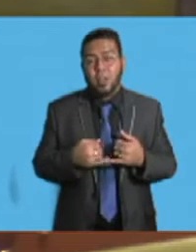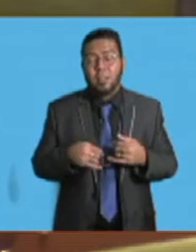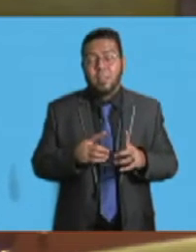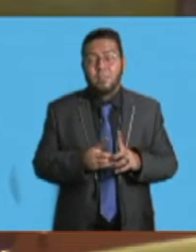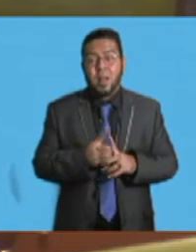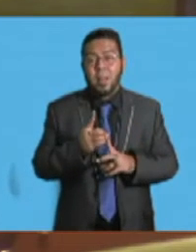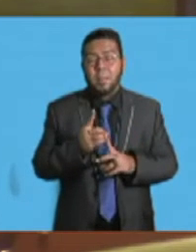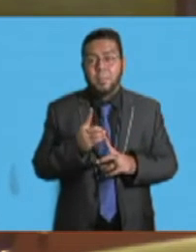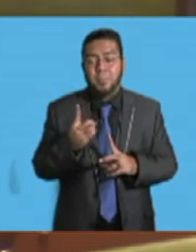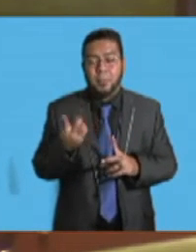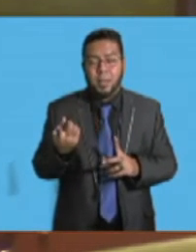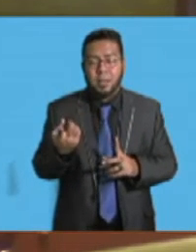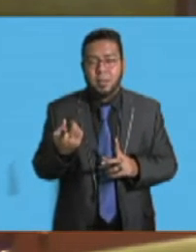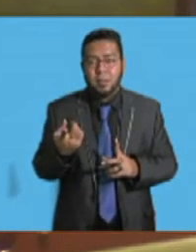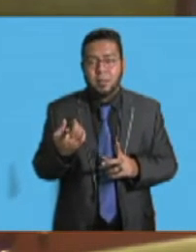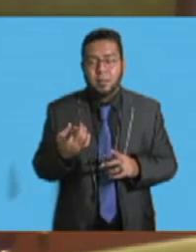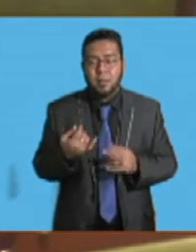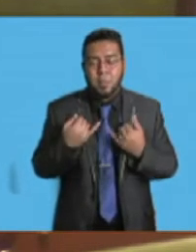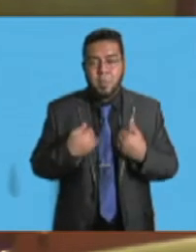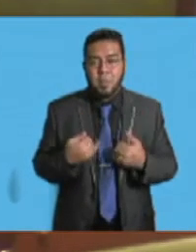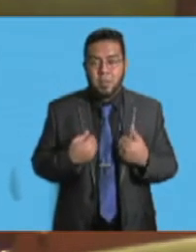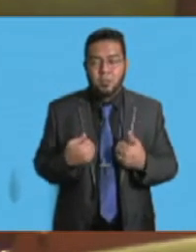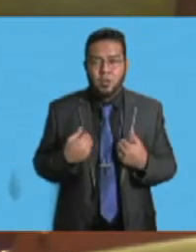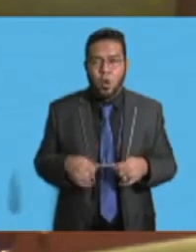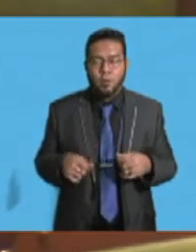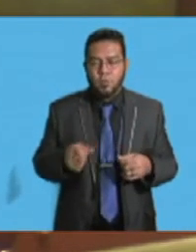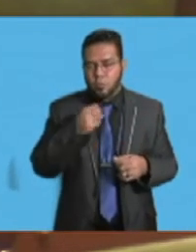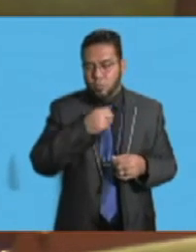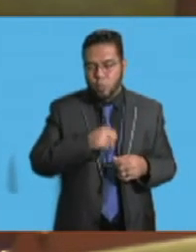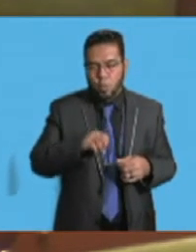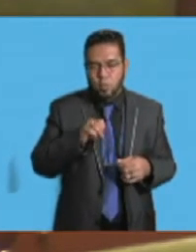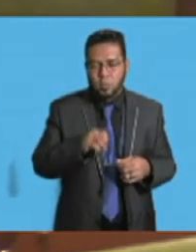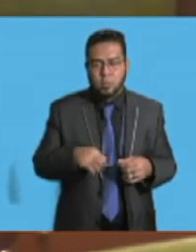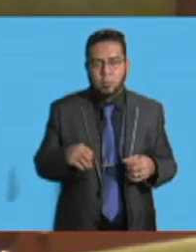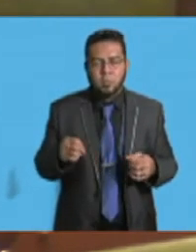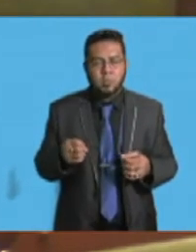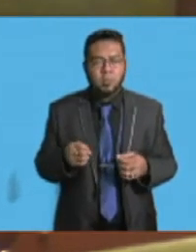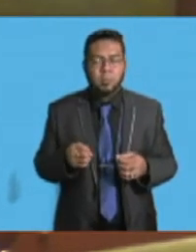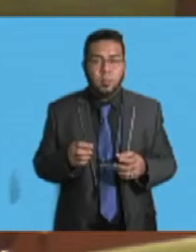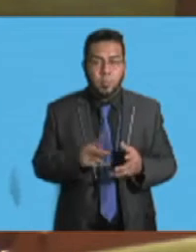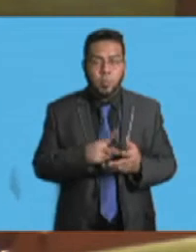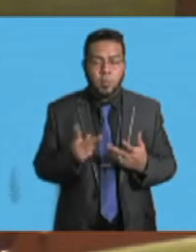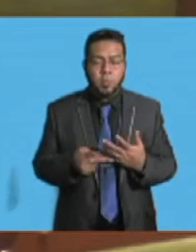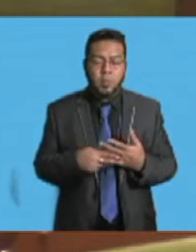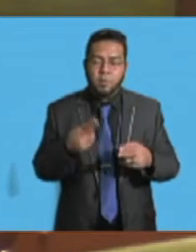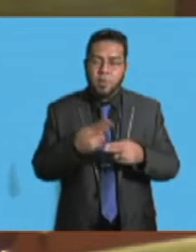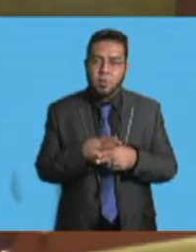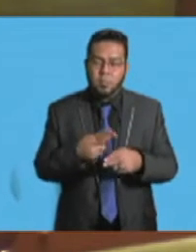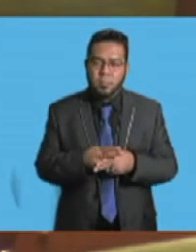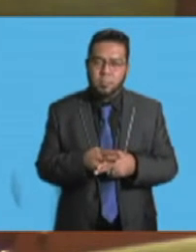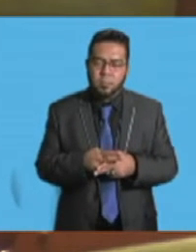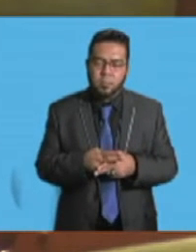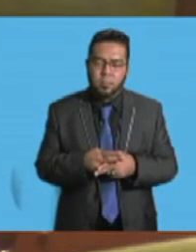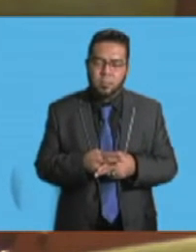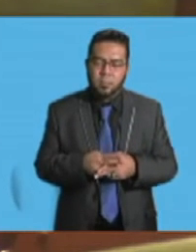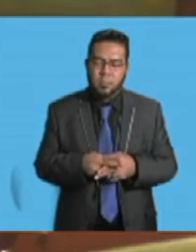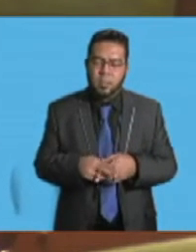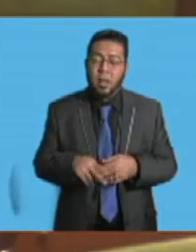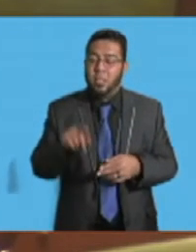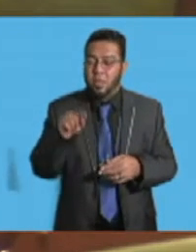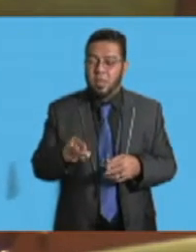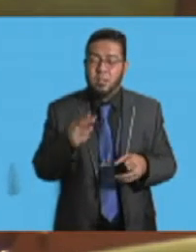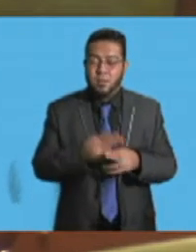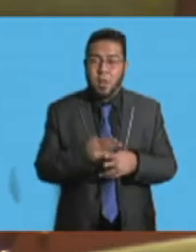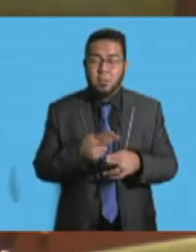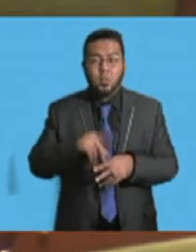and implementation of goat breeding programs in order to meet farmers' demand for quality breeding stock. These farms